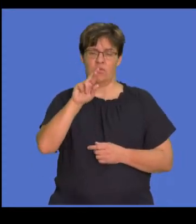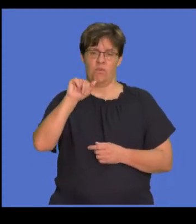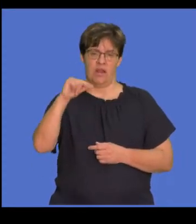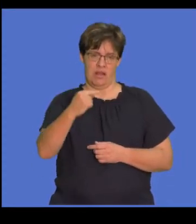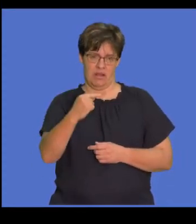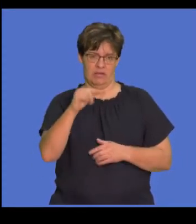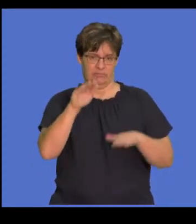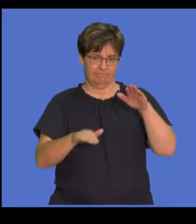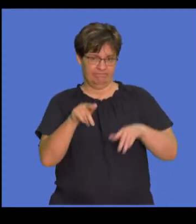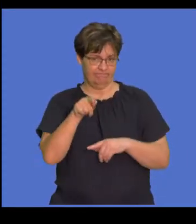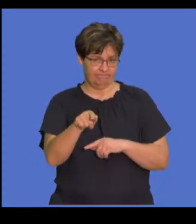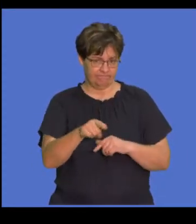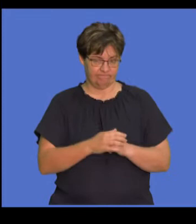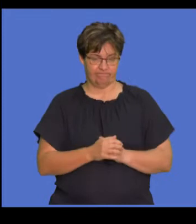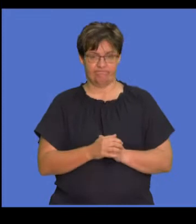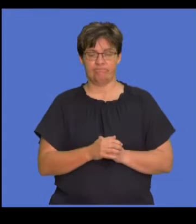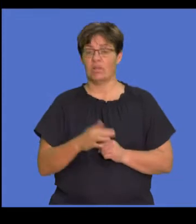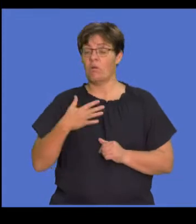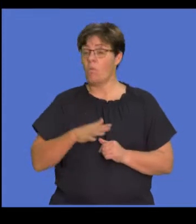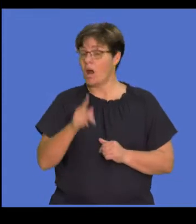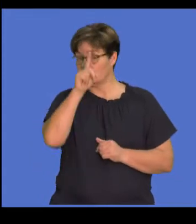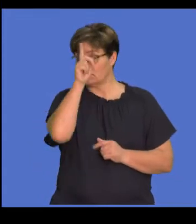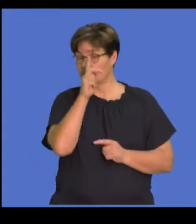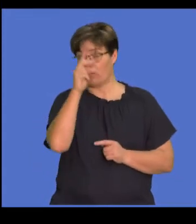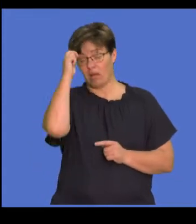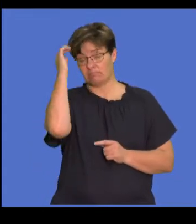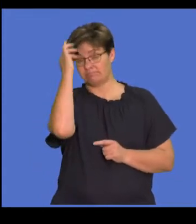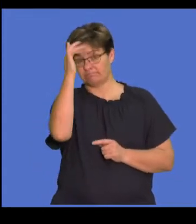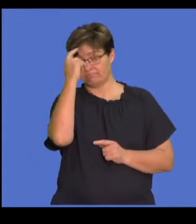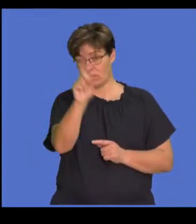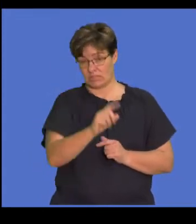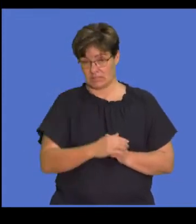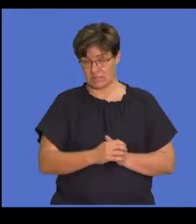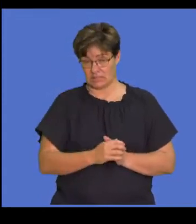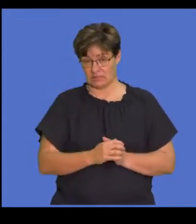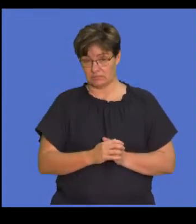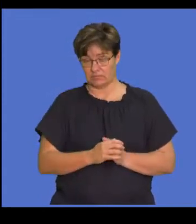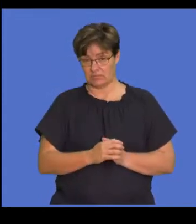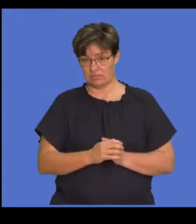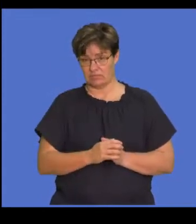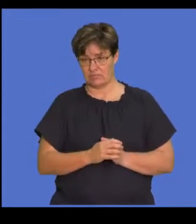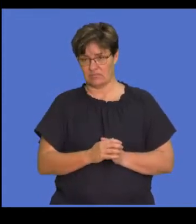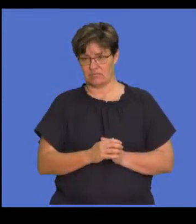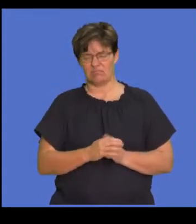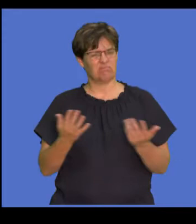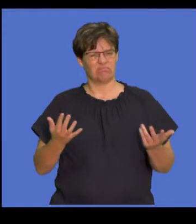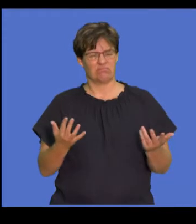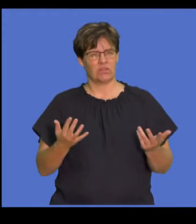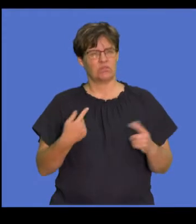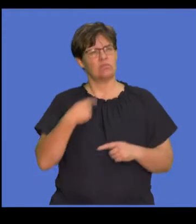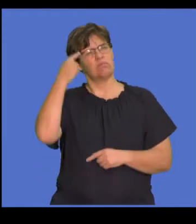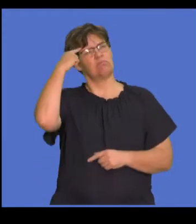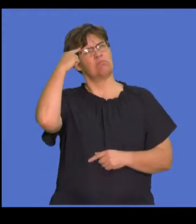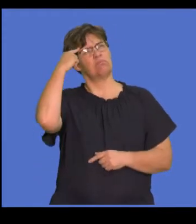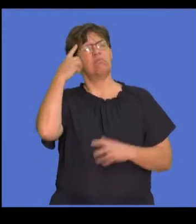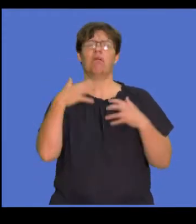and with trig ratios, one thing that I want you to think about is, do you ever just take a moment and